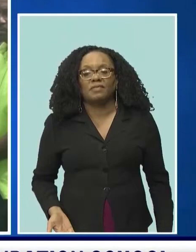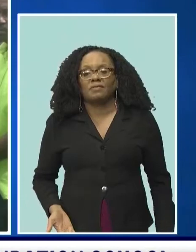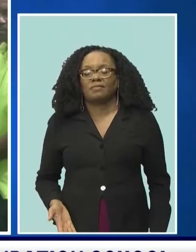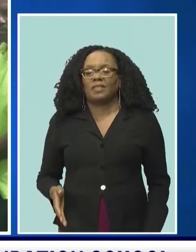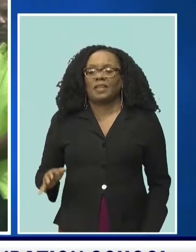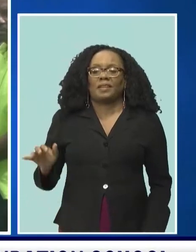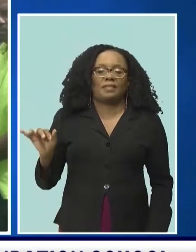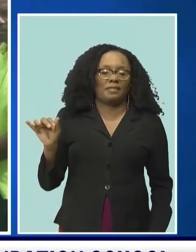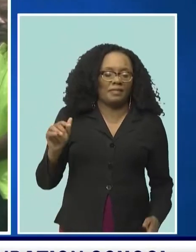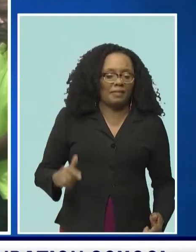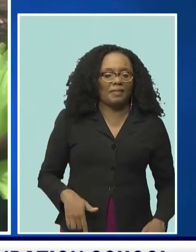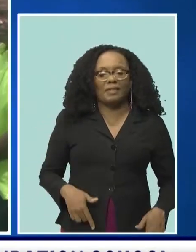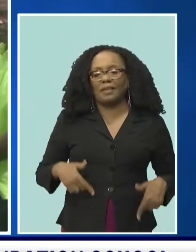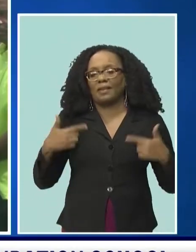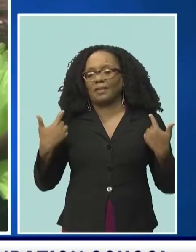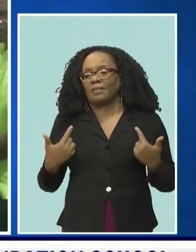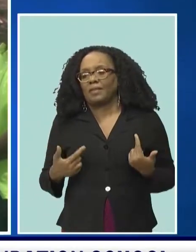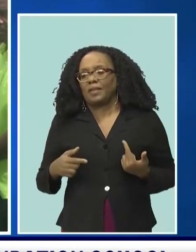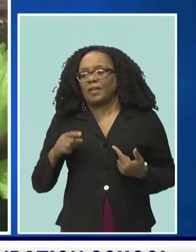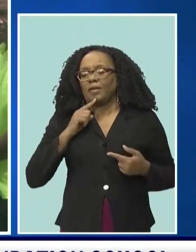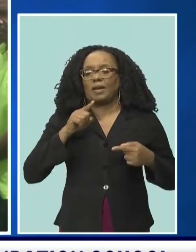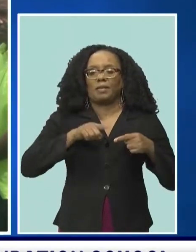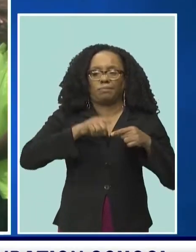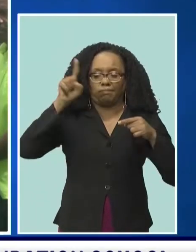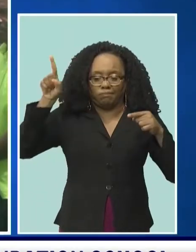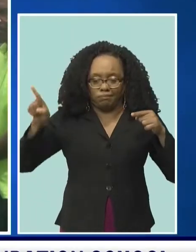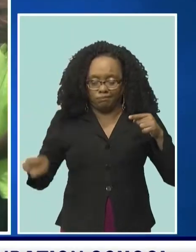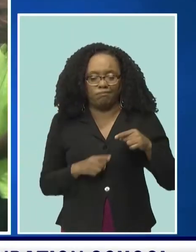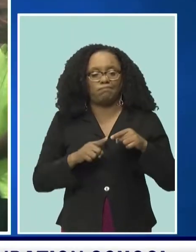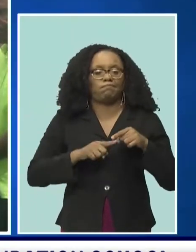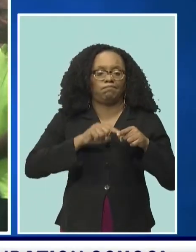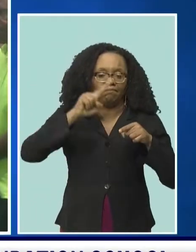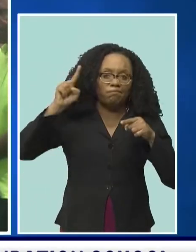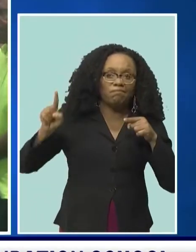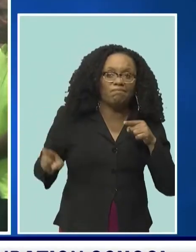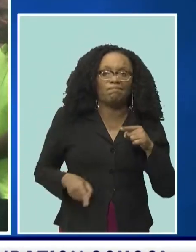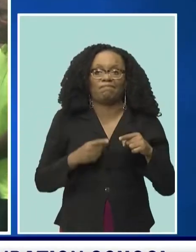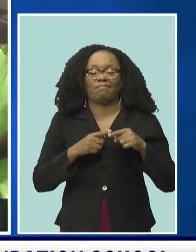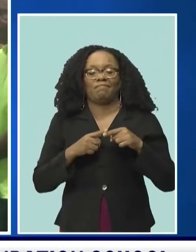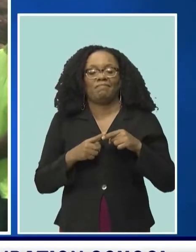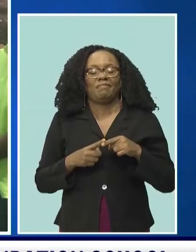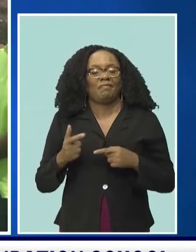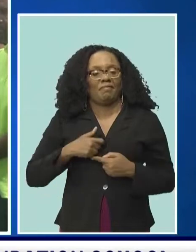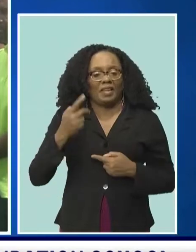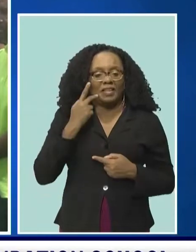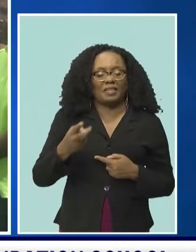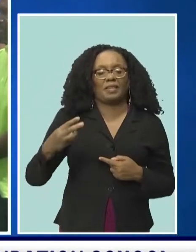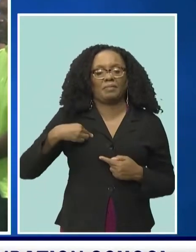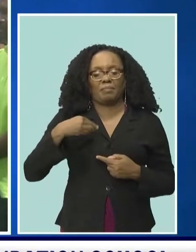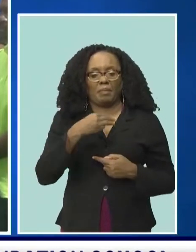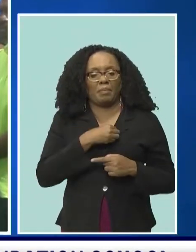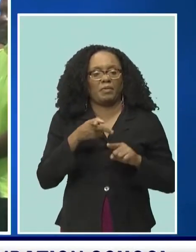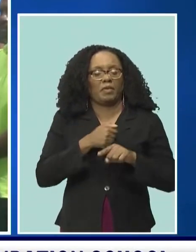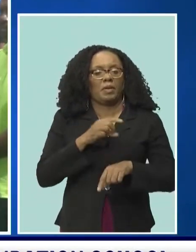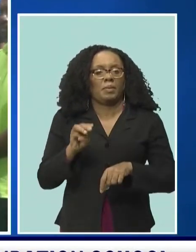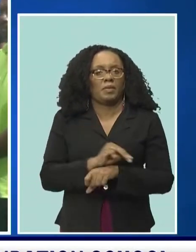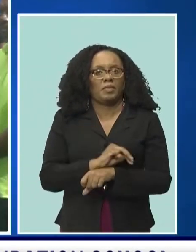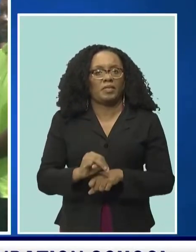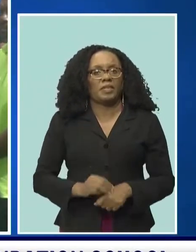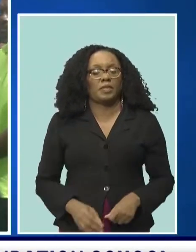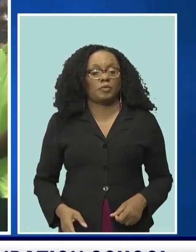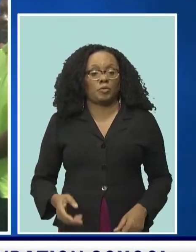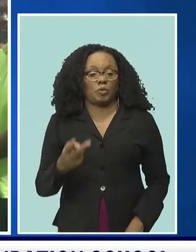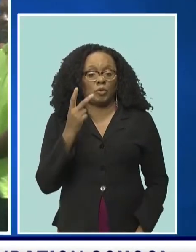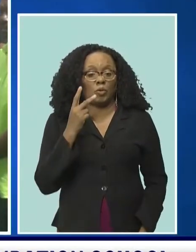cycle. And even as I stand here and I see members from the ministry, two of them have identified